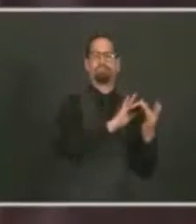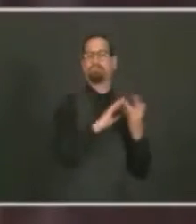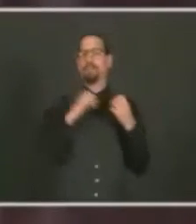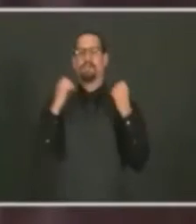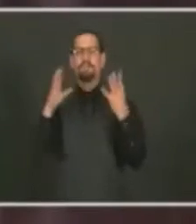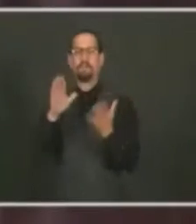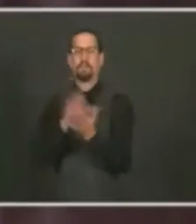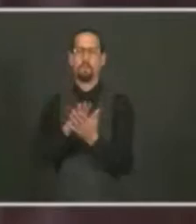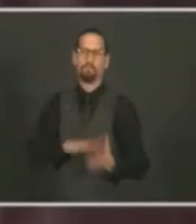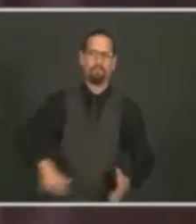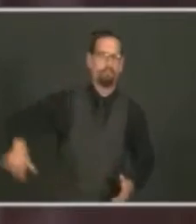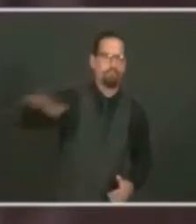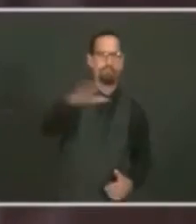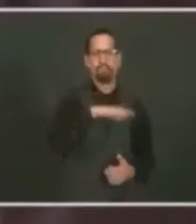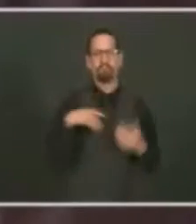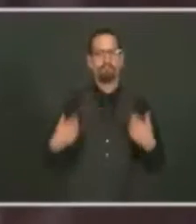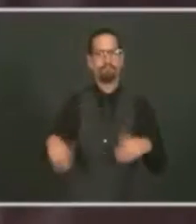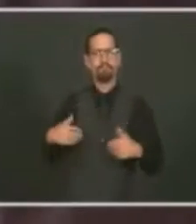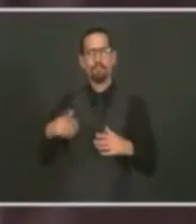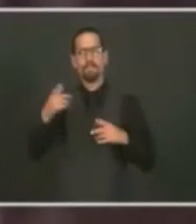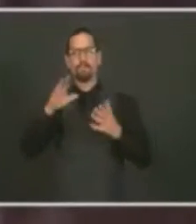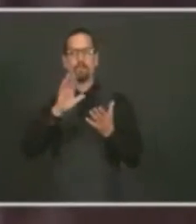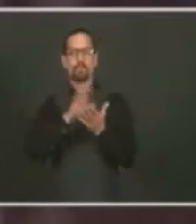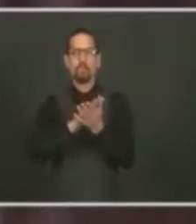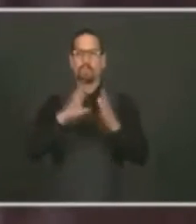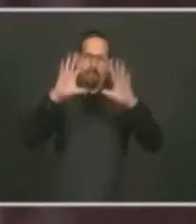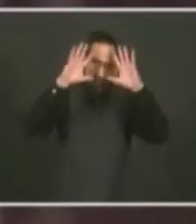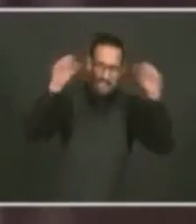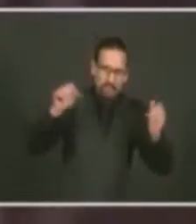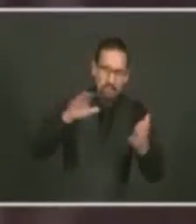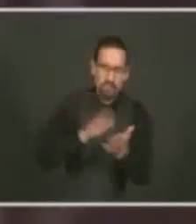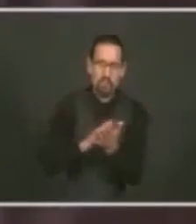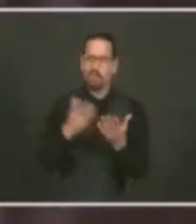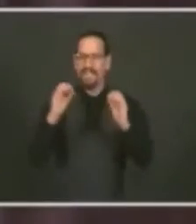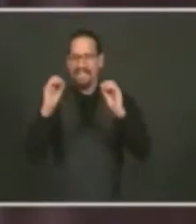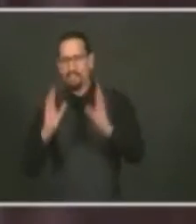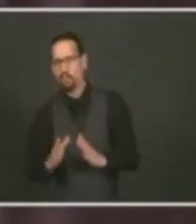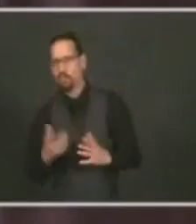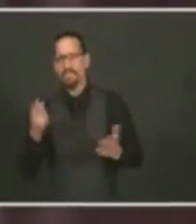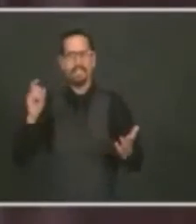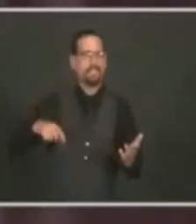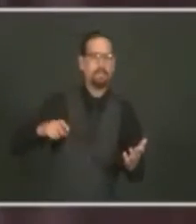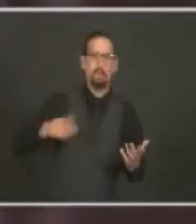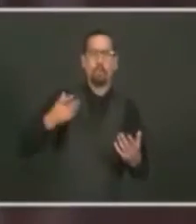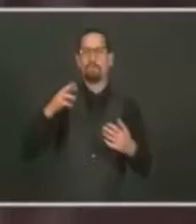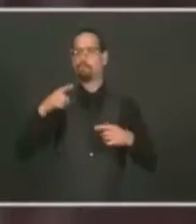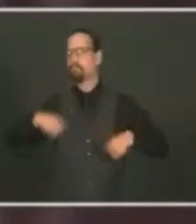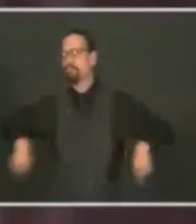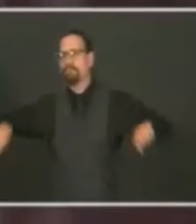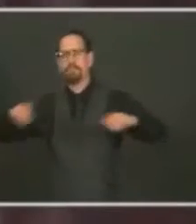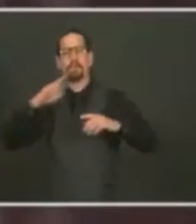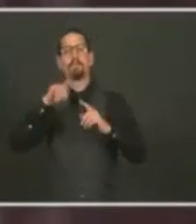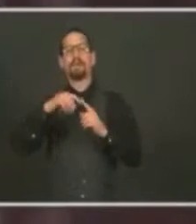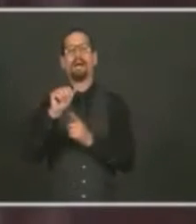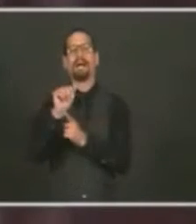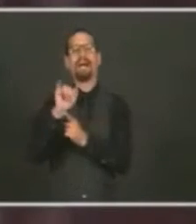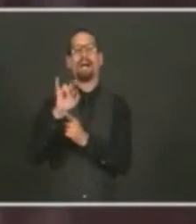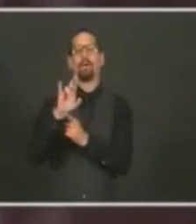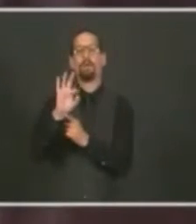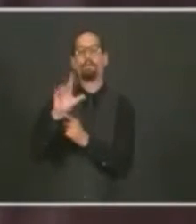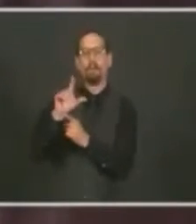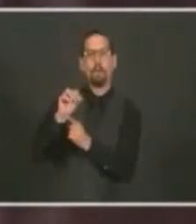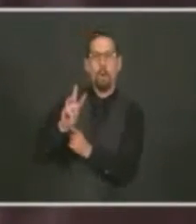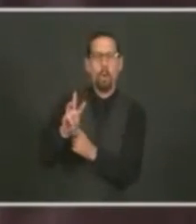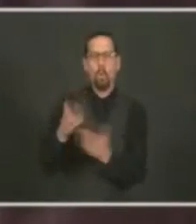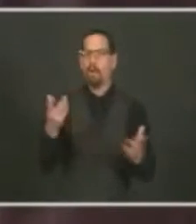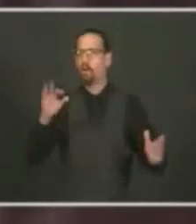fans and HEPA filters. So some of it is pressure, because I believe more than ever that it's the right thing to do. I think the damage we're doing to kids by leaving